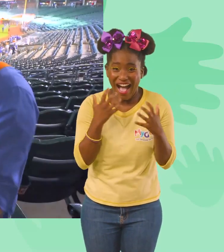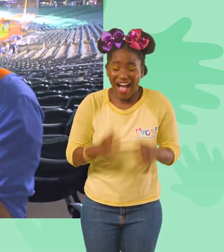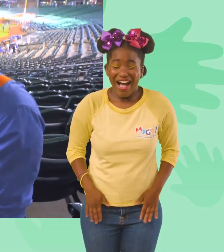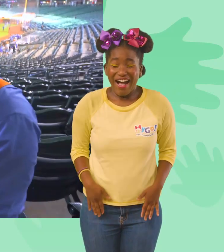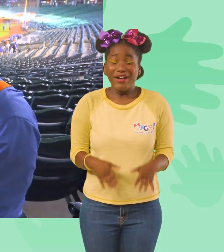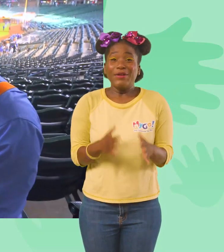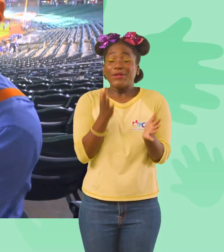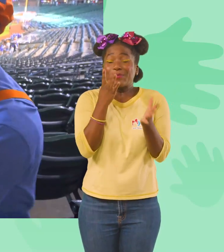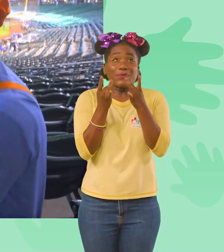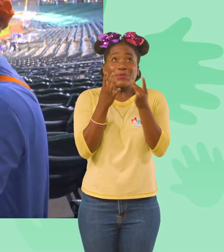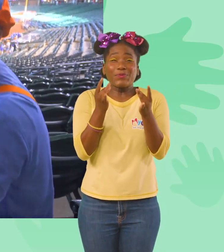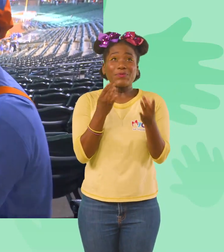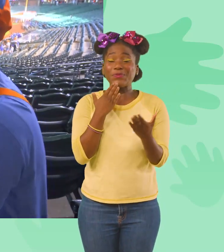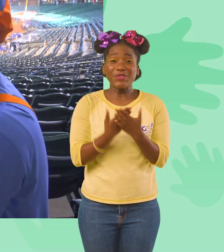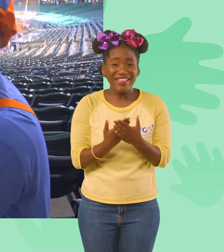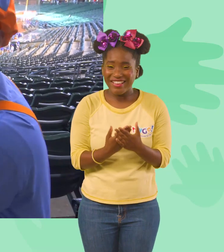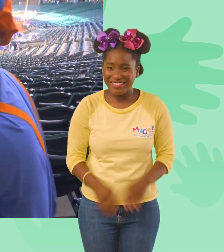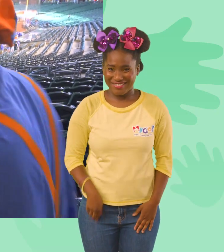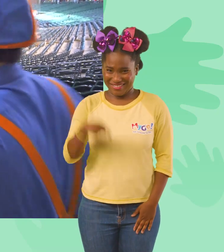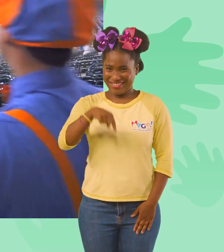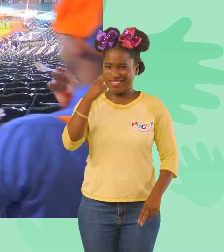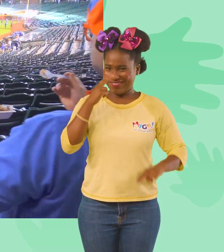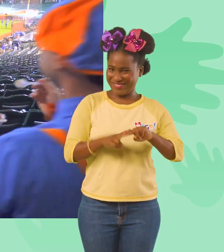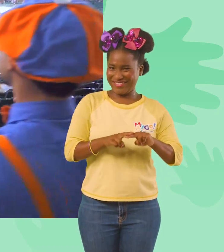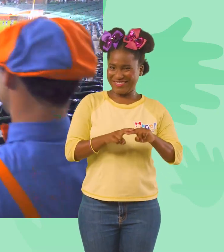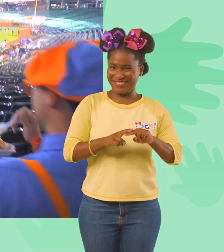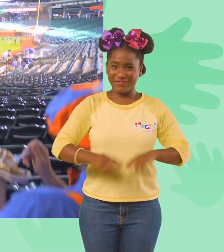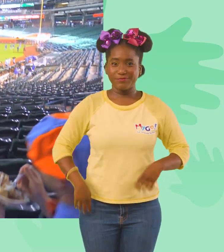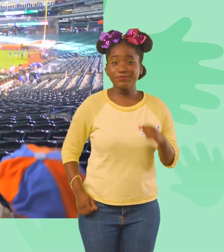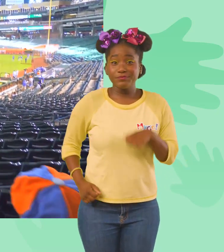Whoa! That's so good. This is gonna be fun.